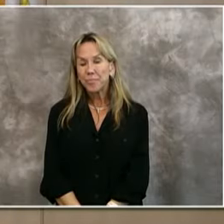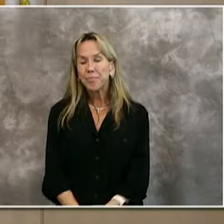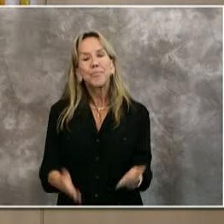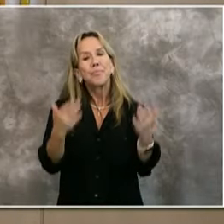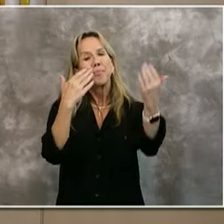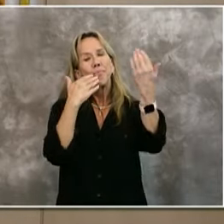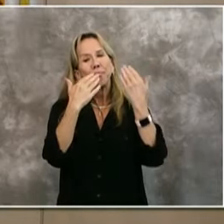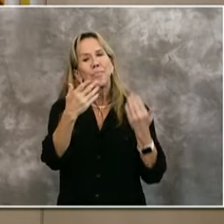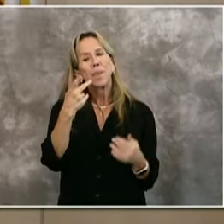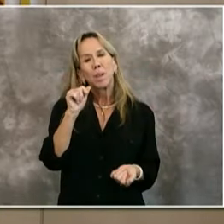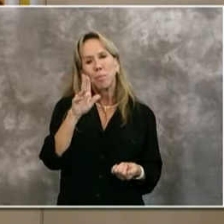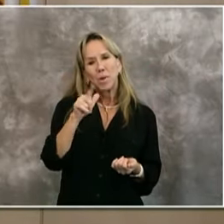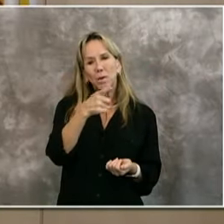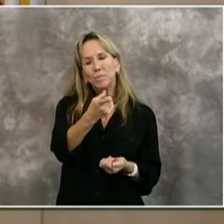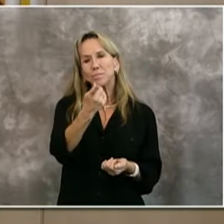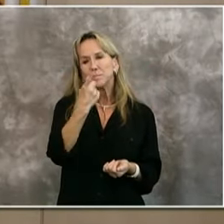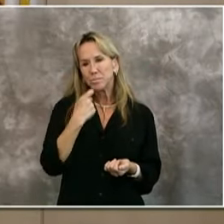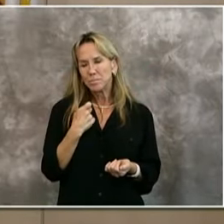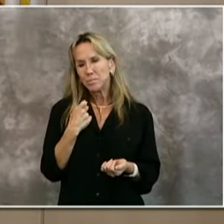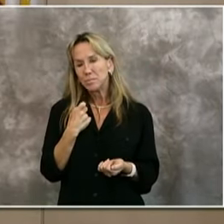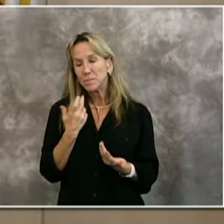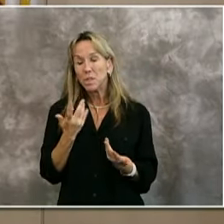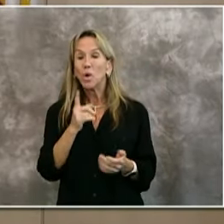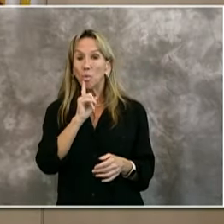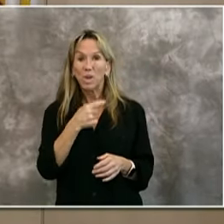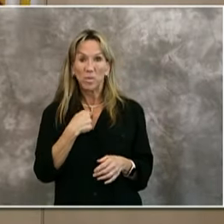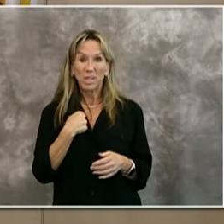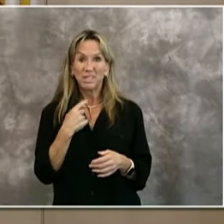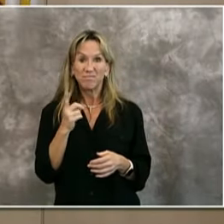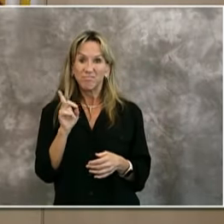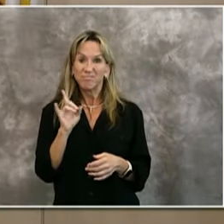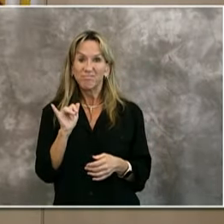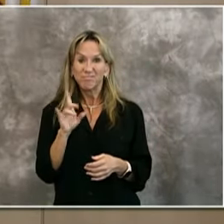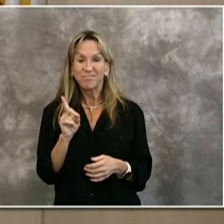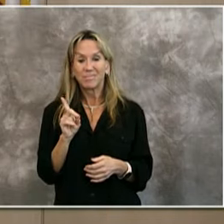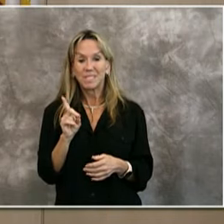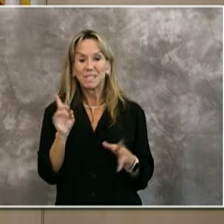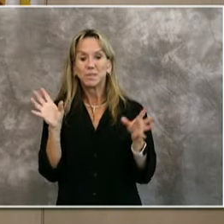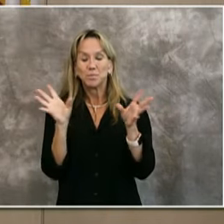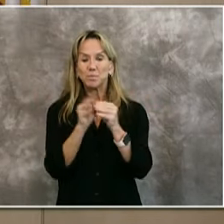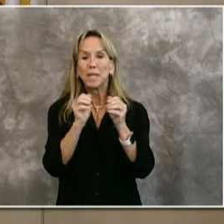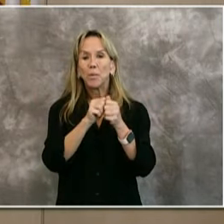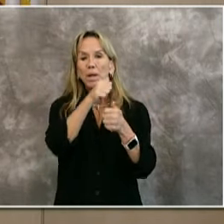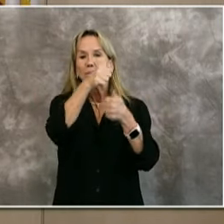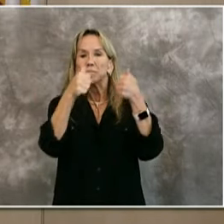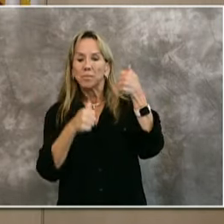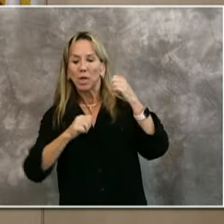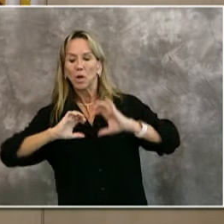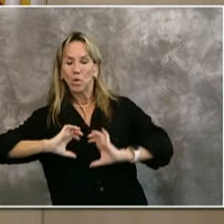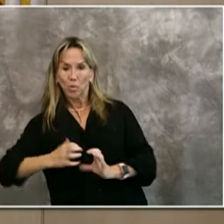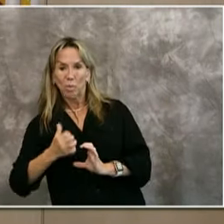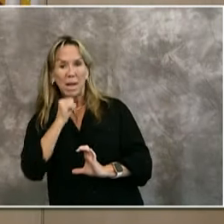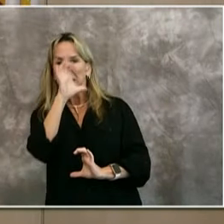Thank you, Paul, for that question. We actually met with a subgroup of the